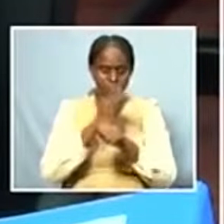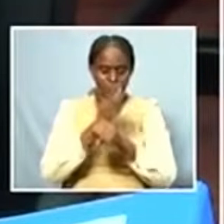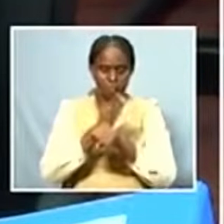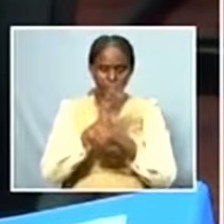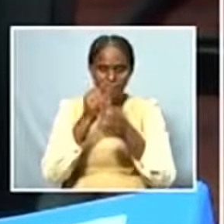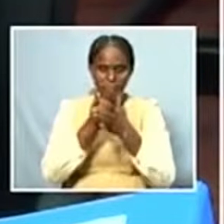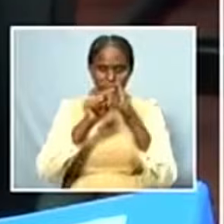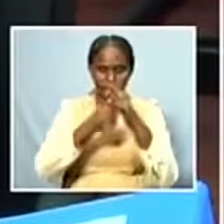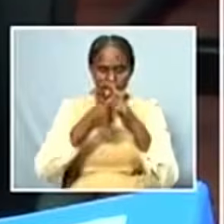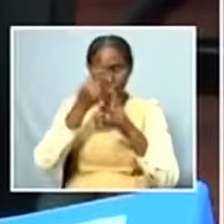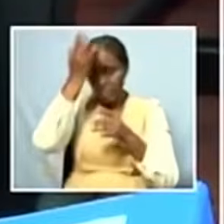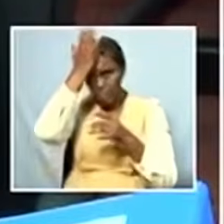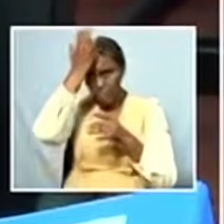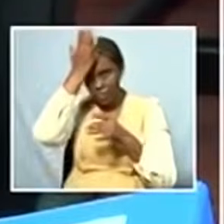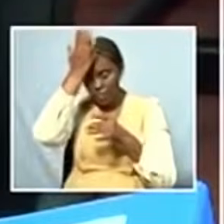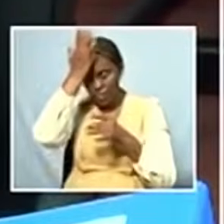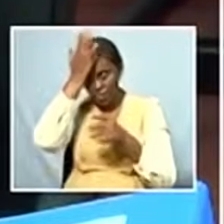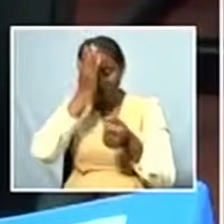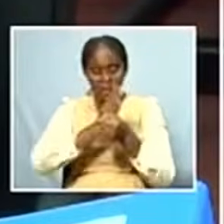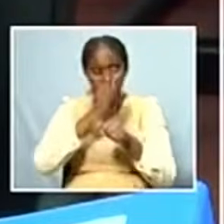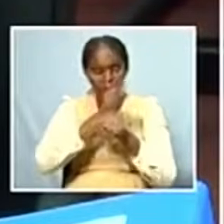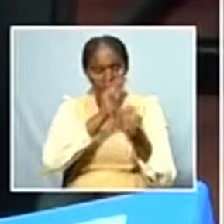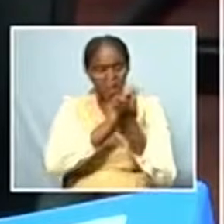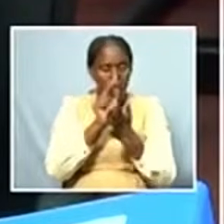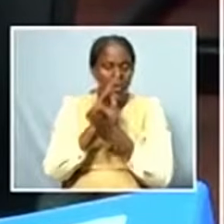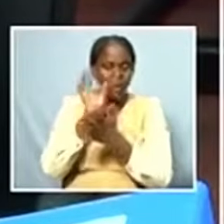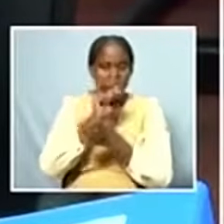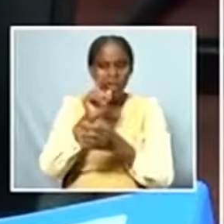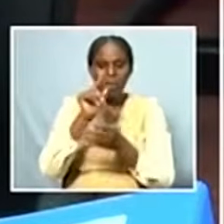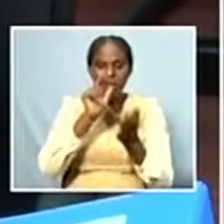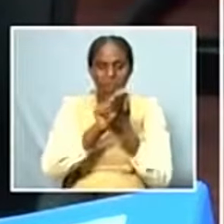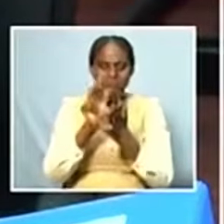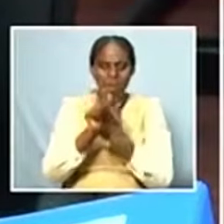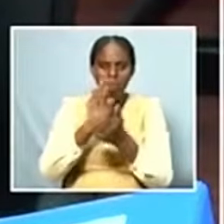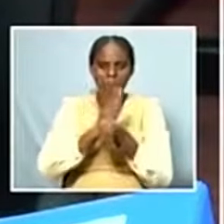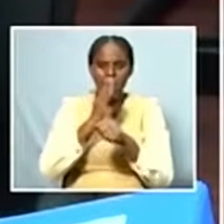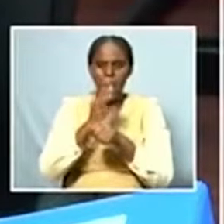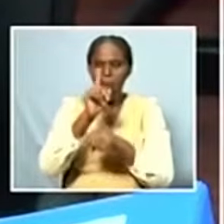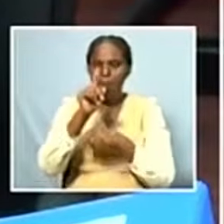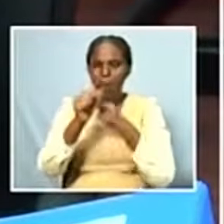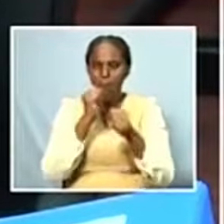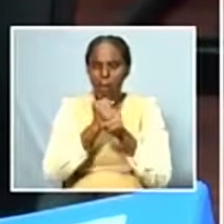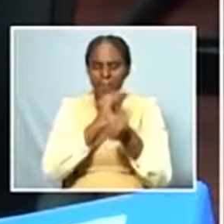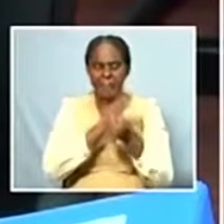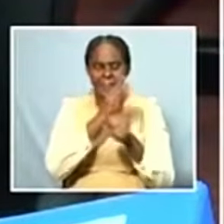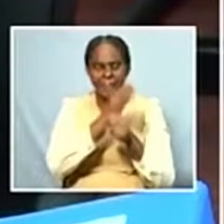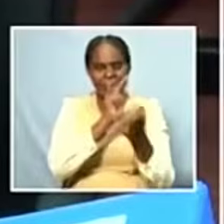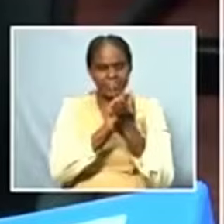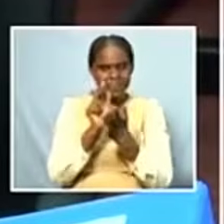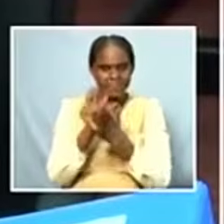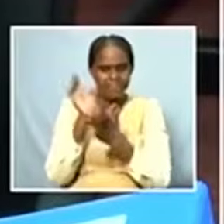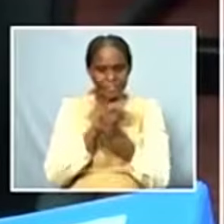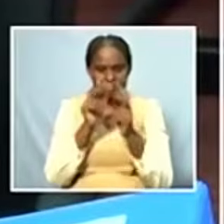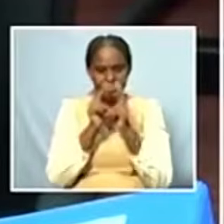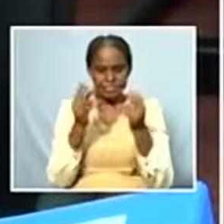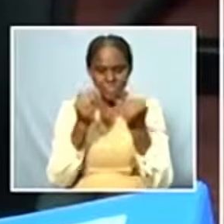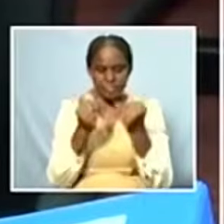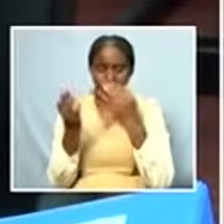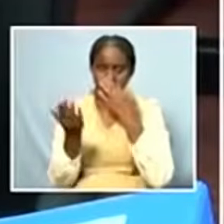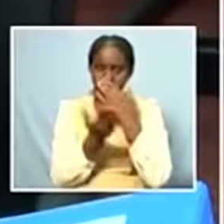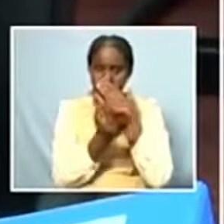the start date. After signing, the start date is 1 year after signing. So